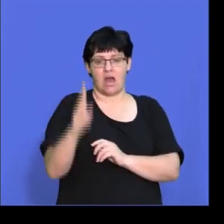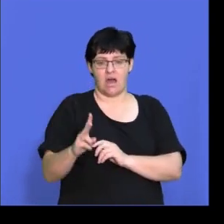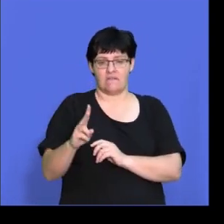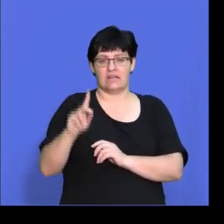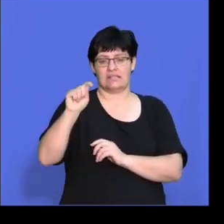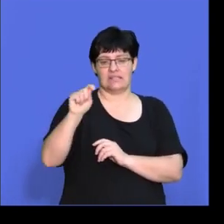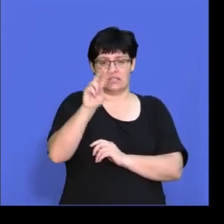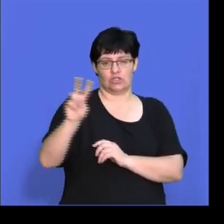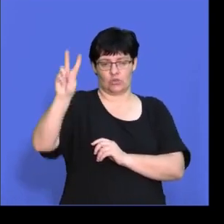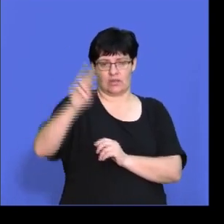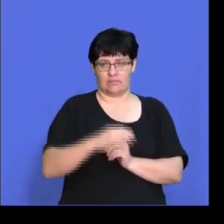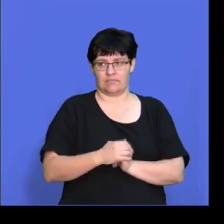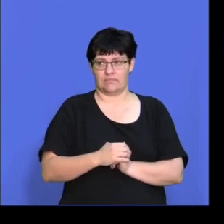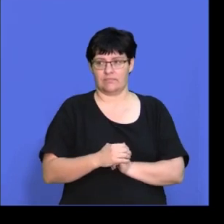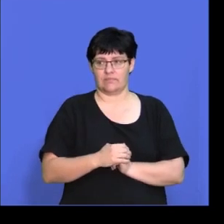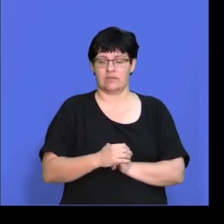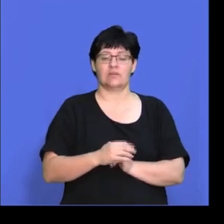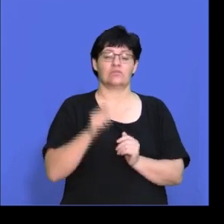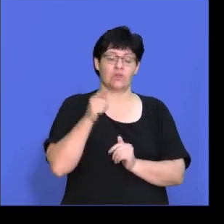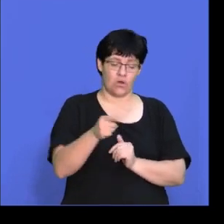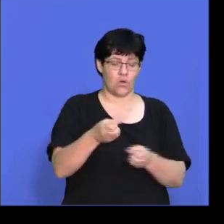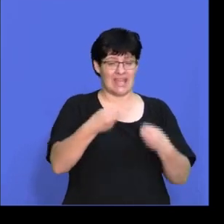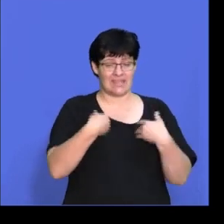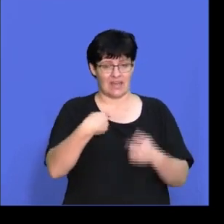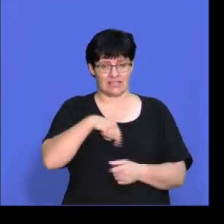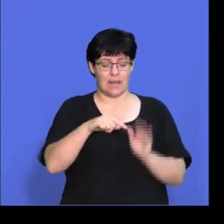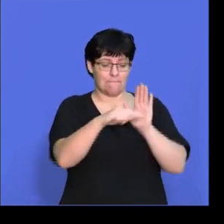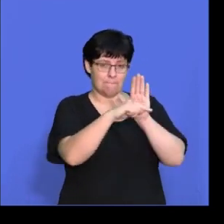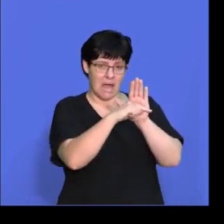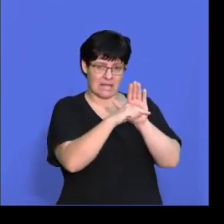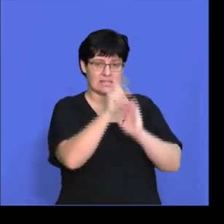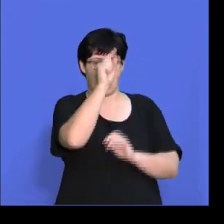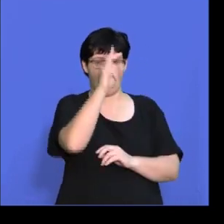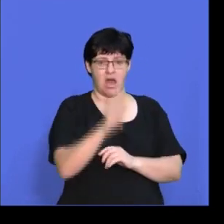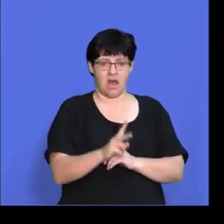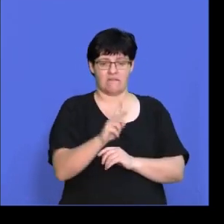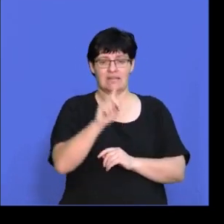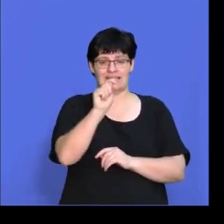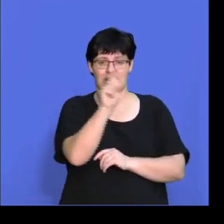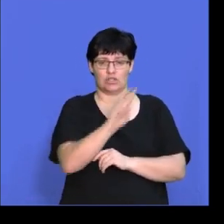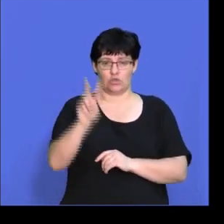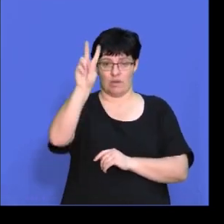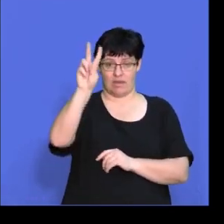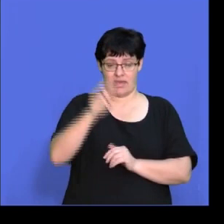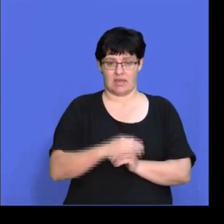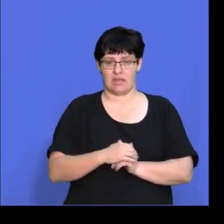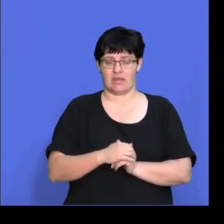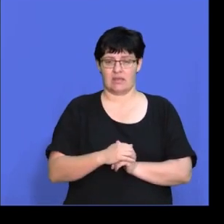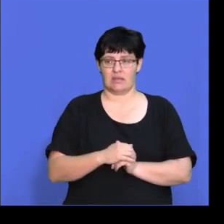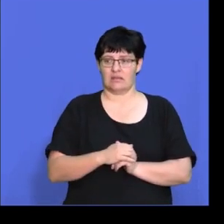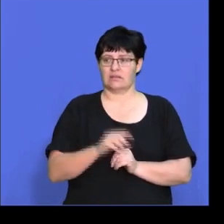a half t squared. All right, that gives us minus a half t